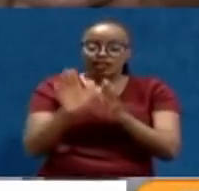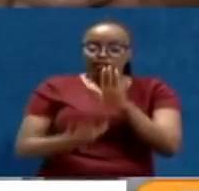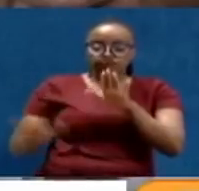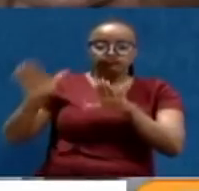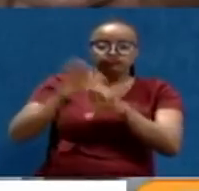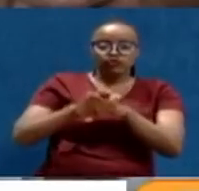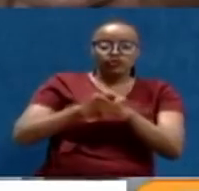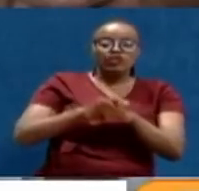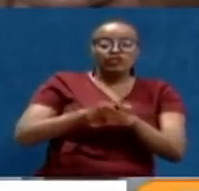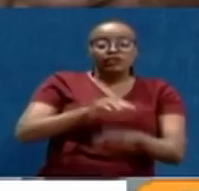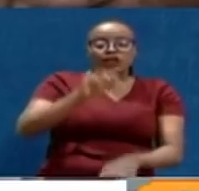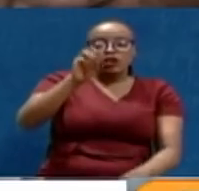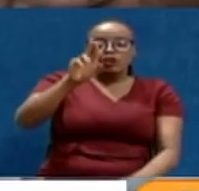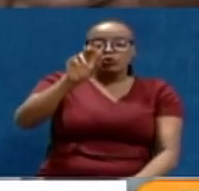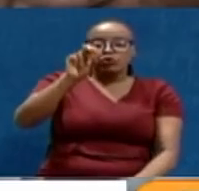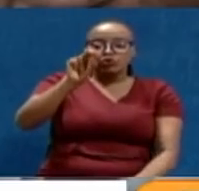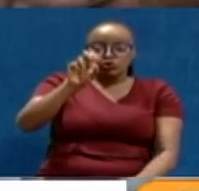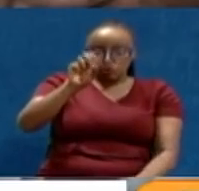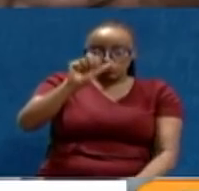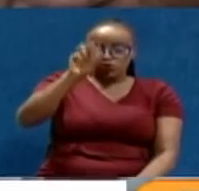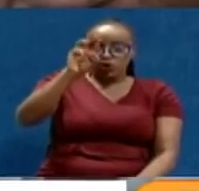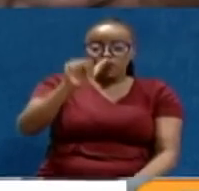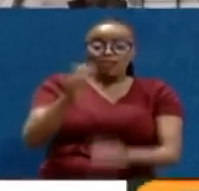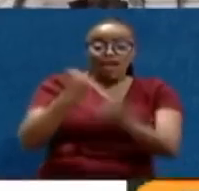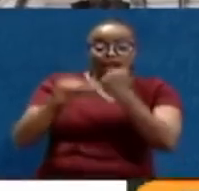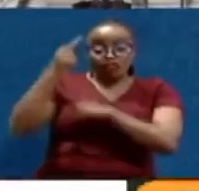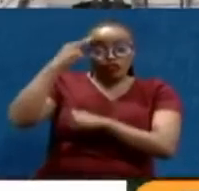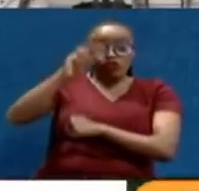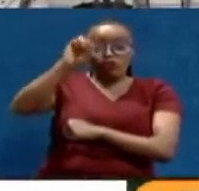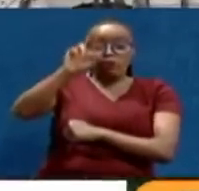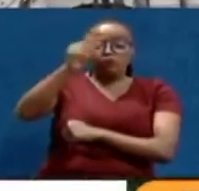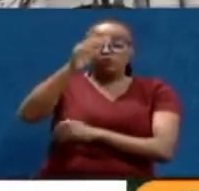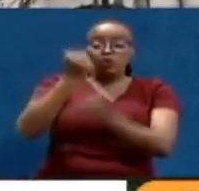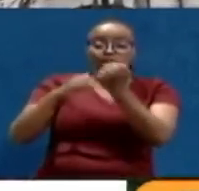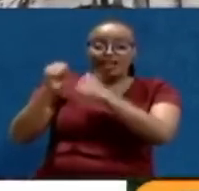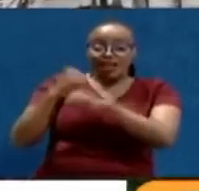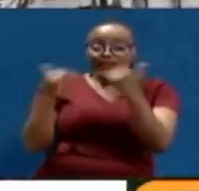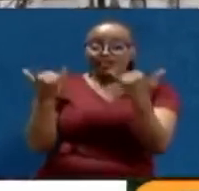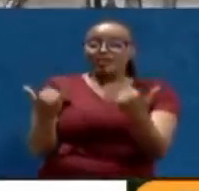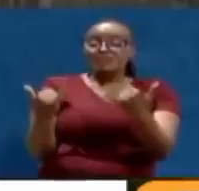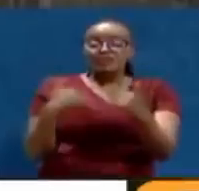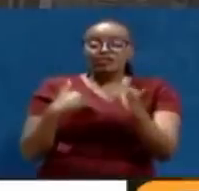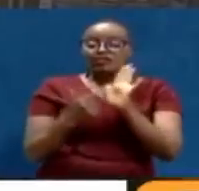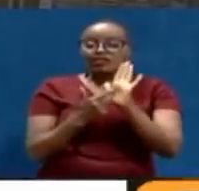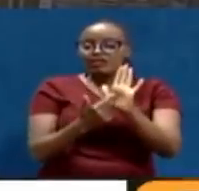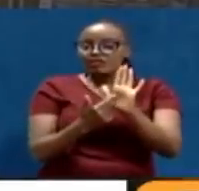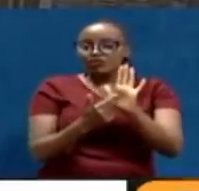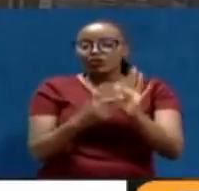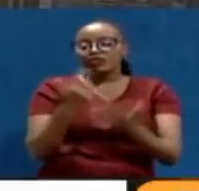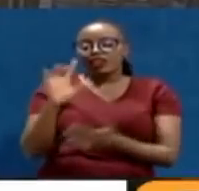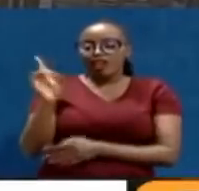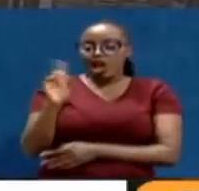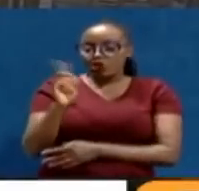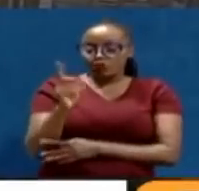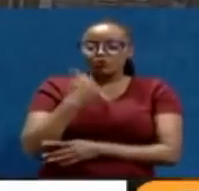replacement by Jairus Musumba, saying the actions of Benson Mutura, who is governor in acting capacity, are exposing Nairobi to